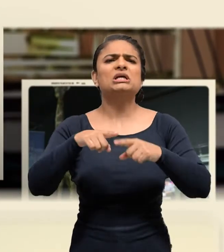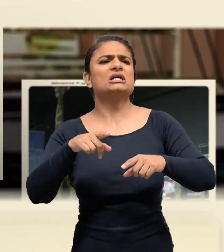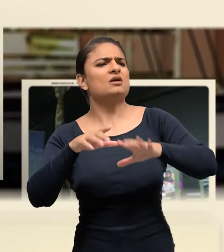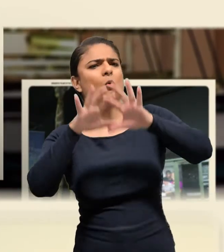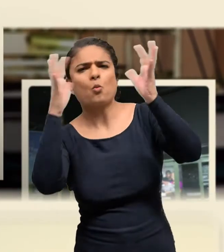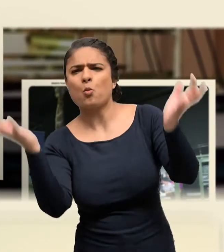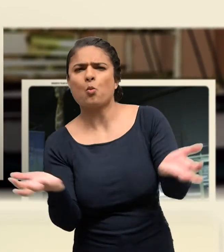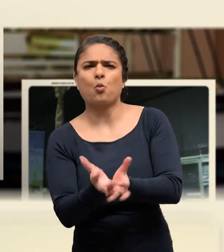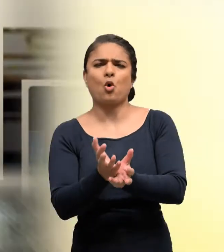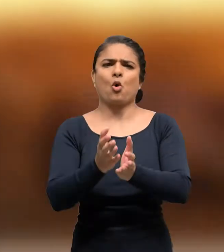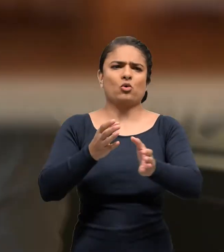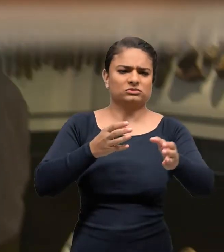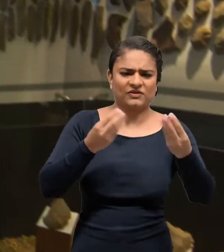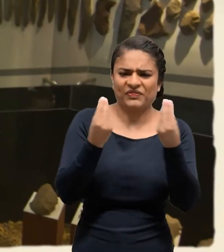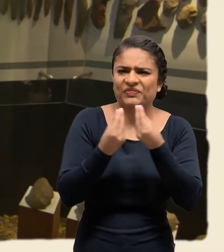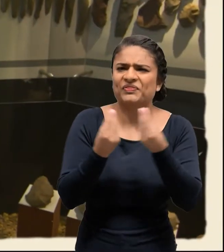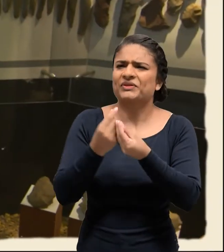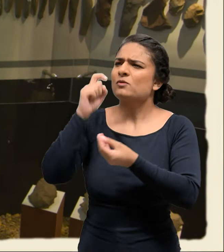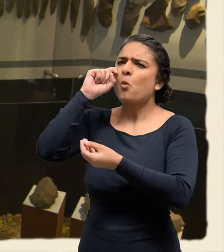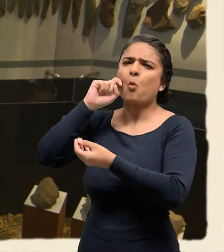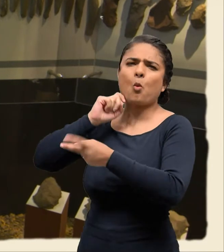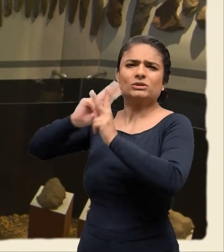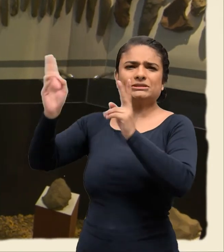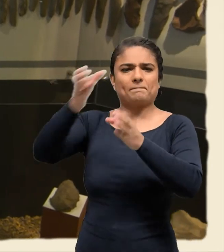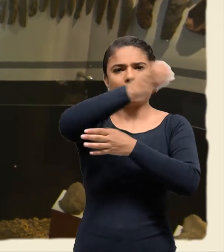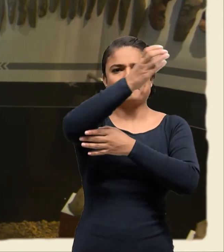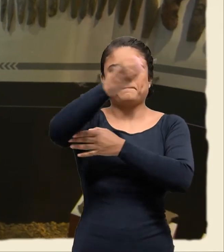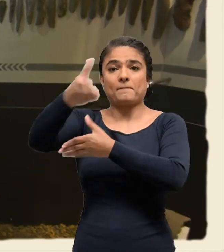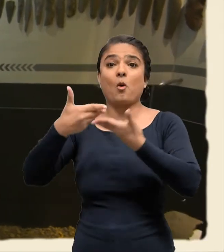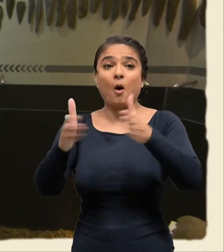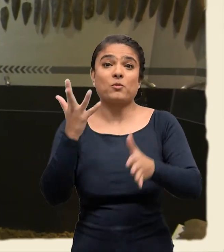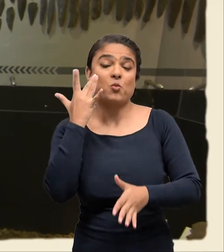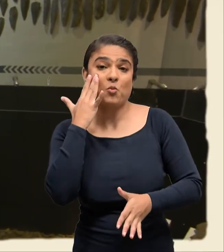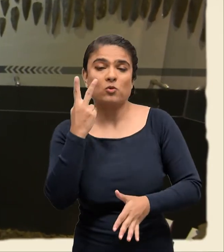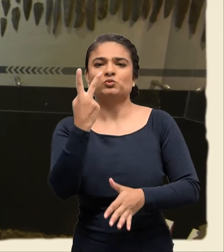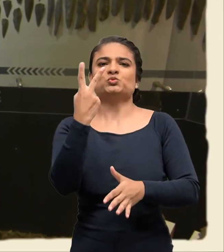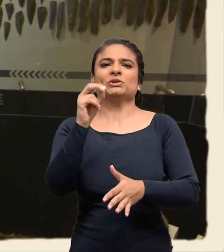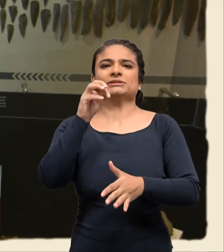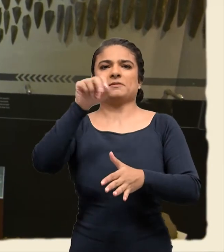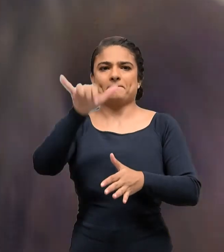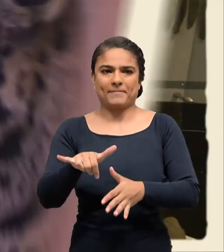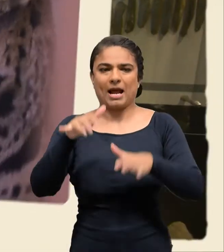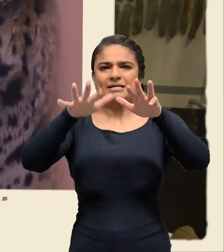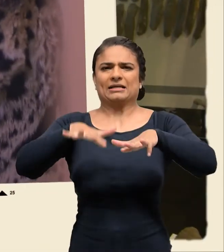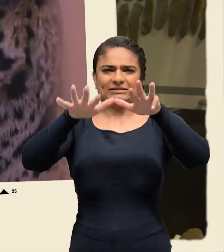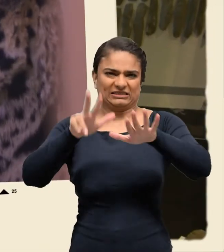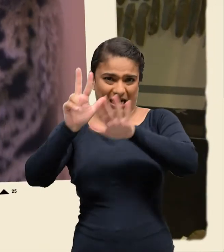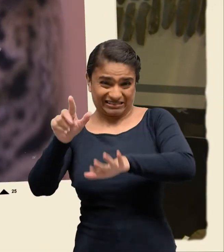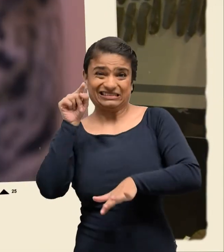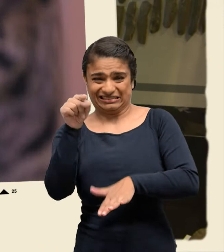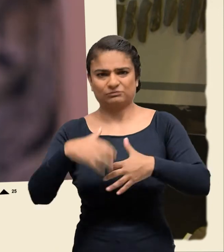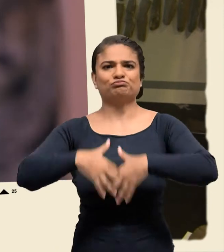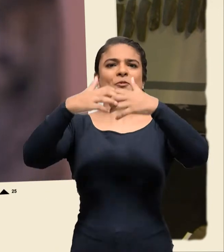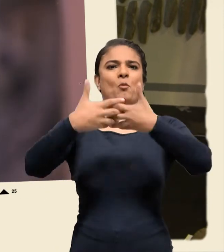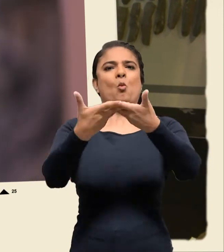from around the world. It was opened to the public on the 20th of May, 1878. Through donations, purchases,